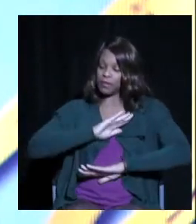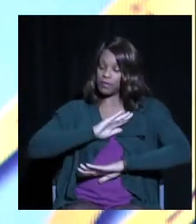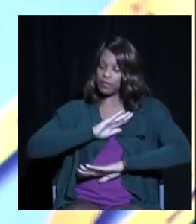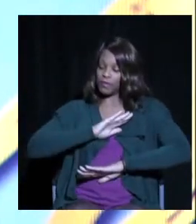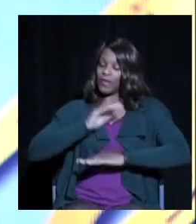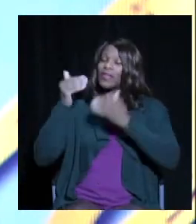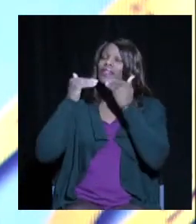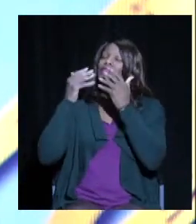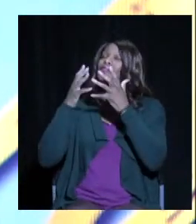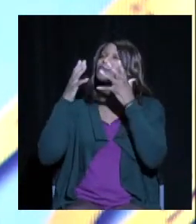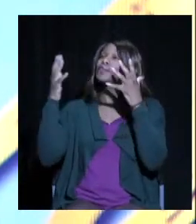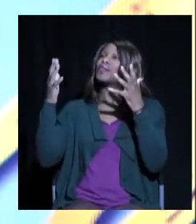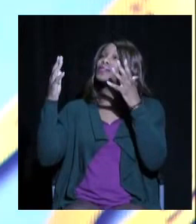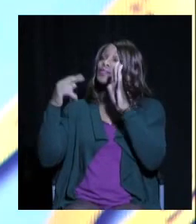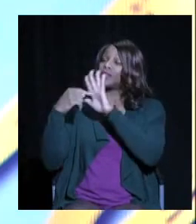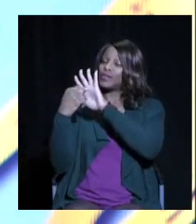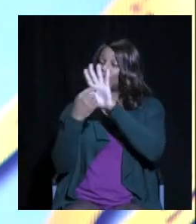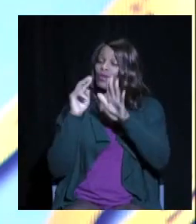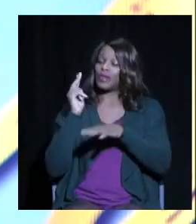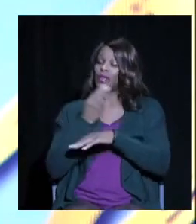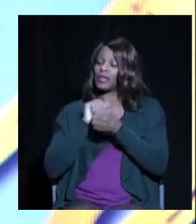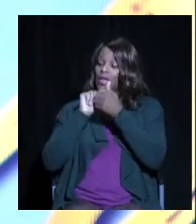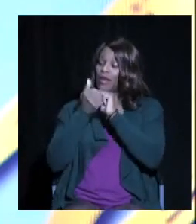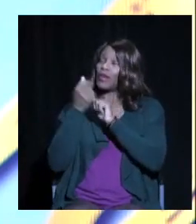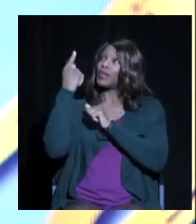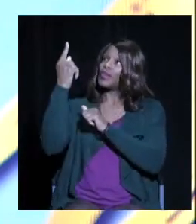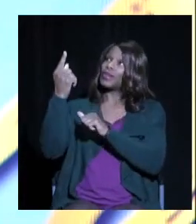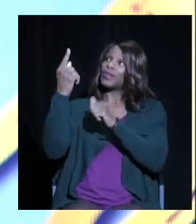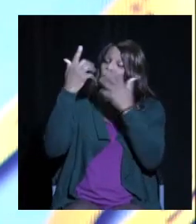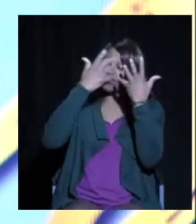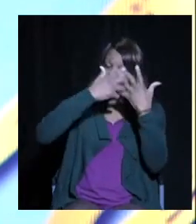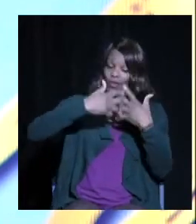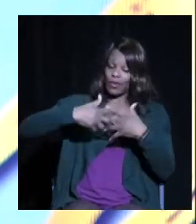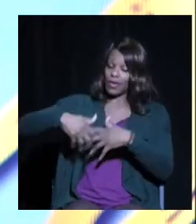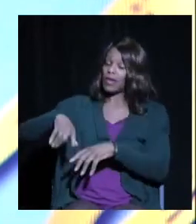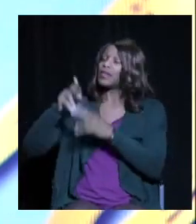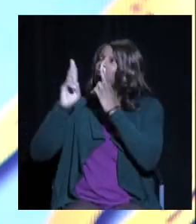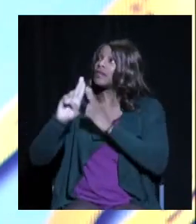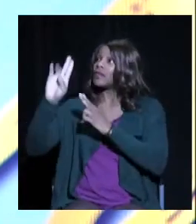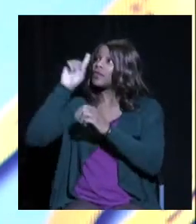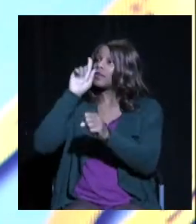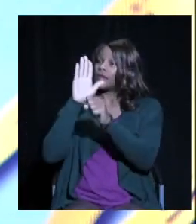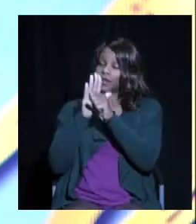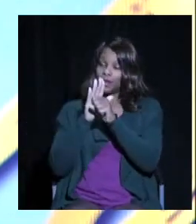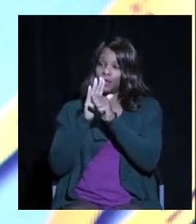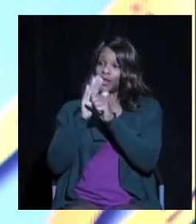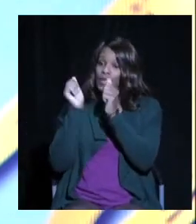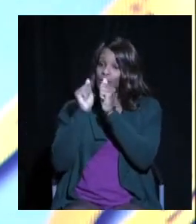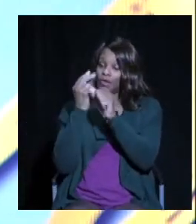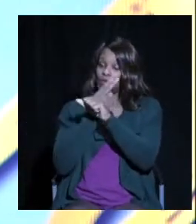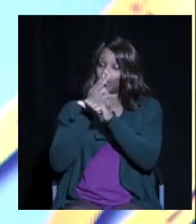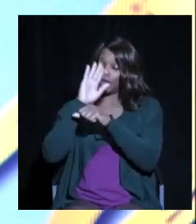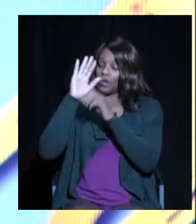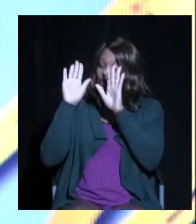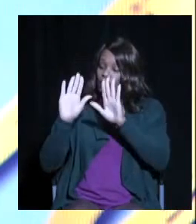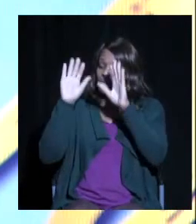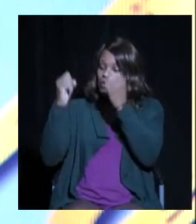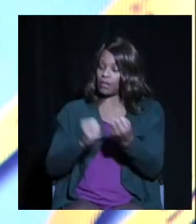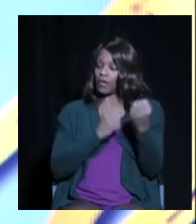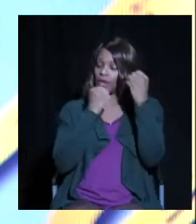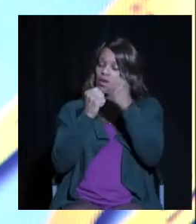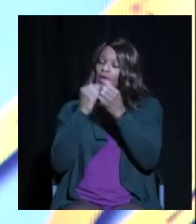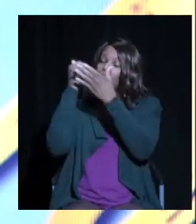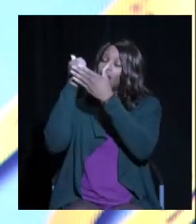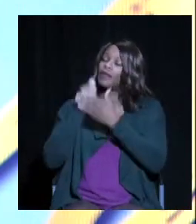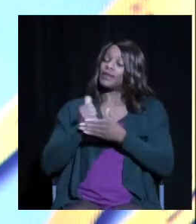Thank you so much for showing us the ways that you work to keep your promises by your great power. And Lord, we pray that you'd help us to live